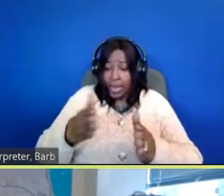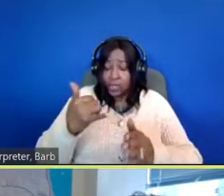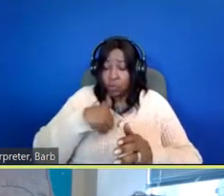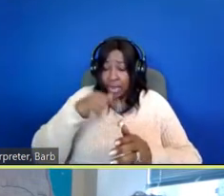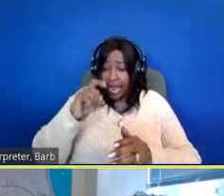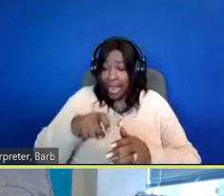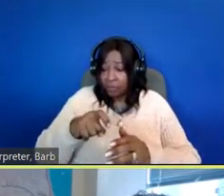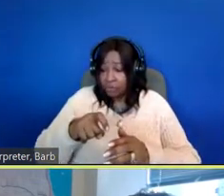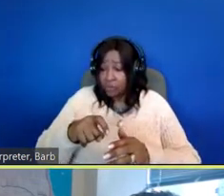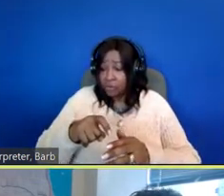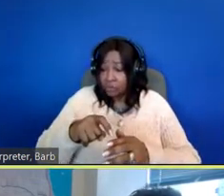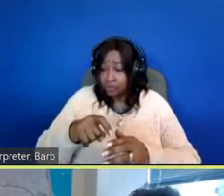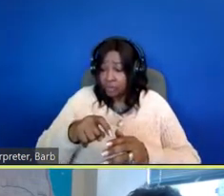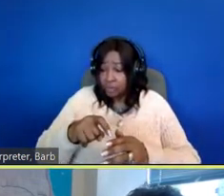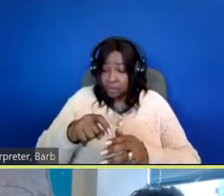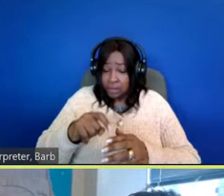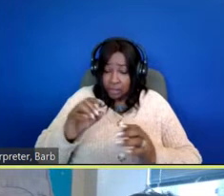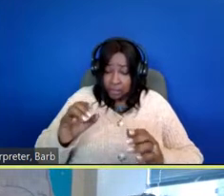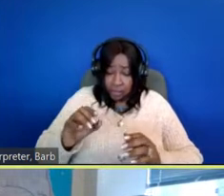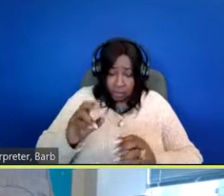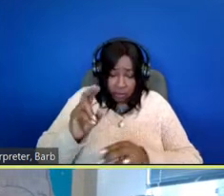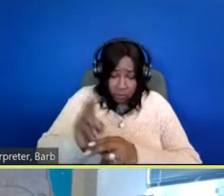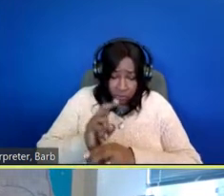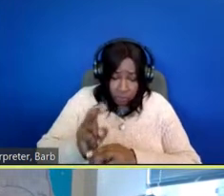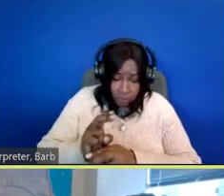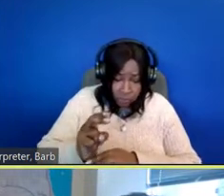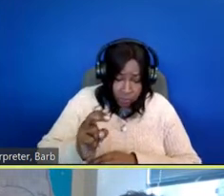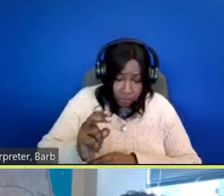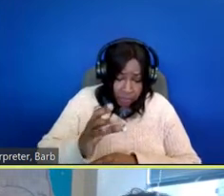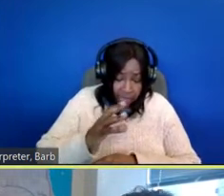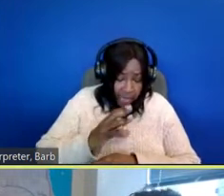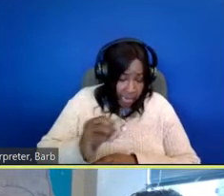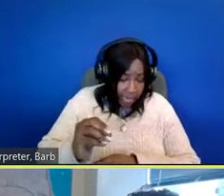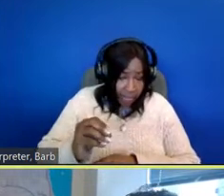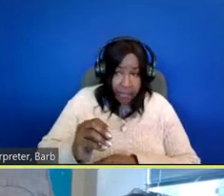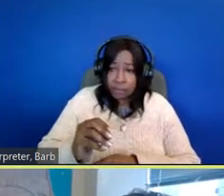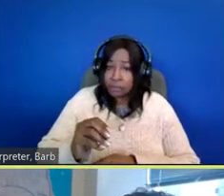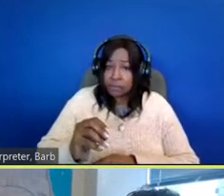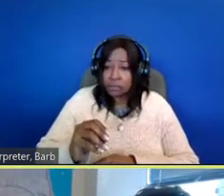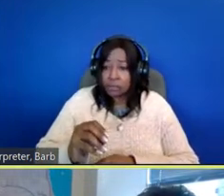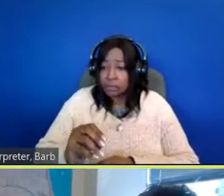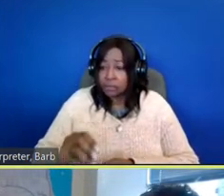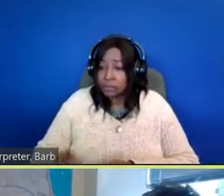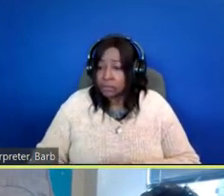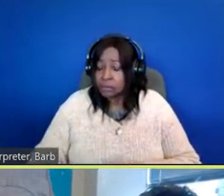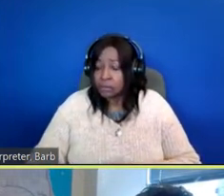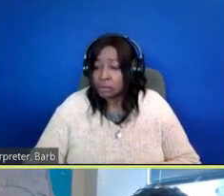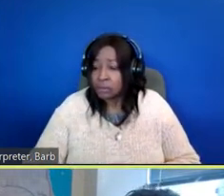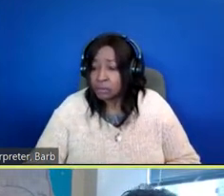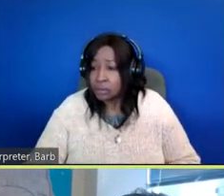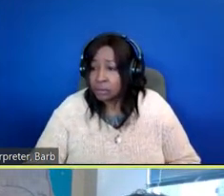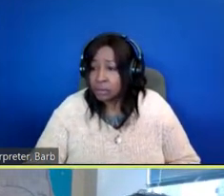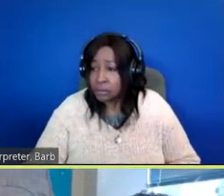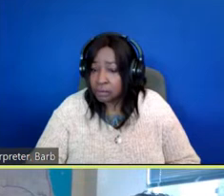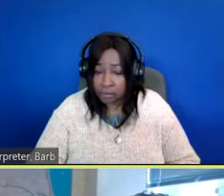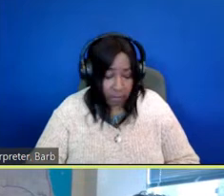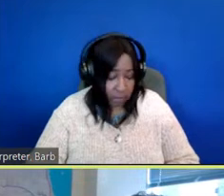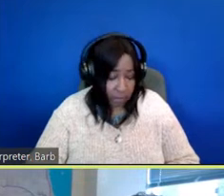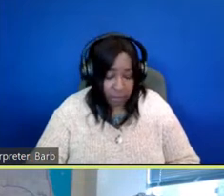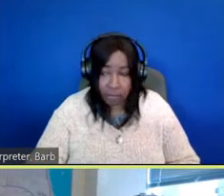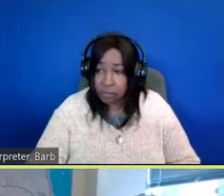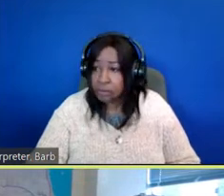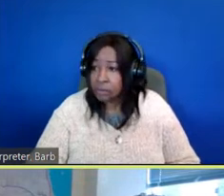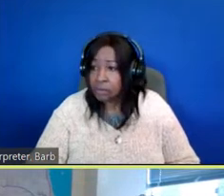And so this photograph has a picture of where the bill slot will be located, the coin slot, and the size of